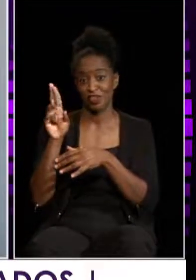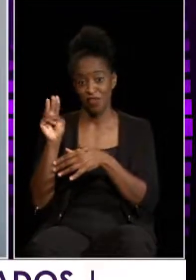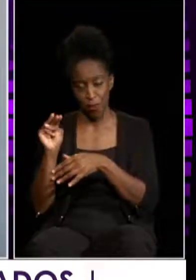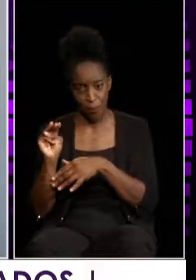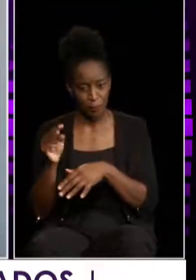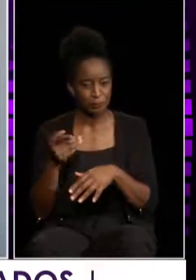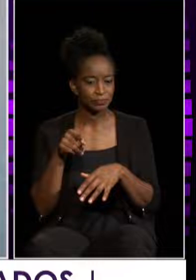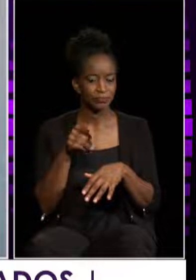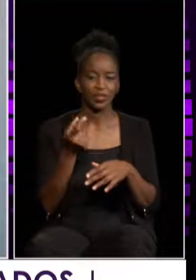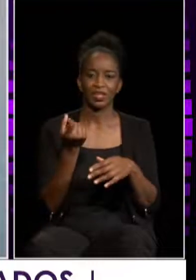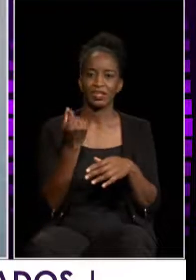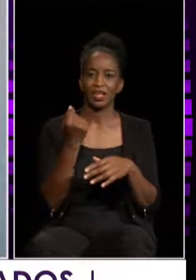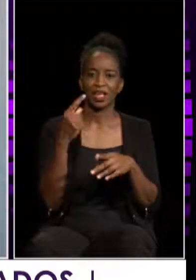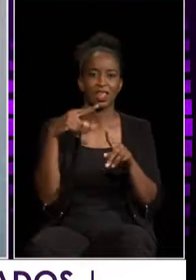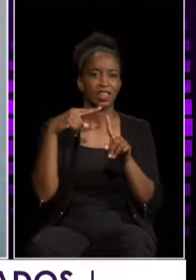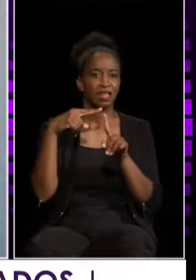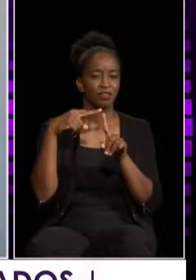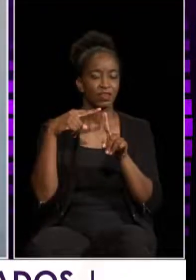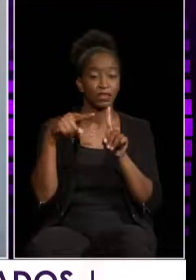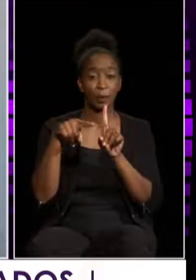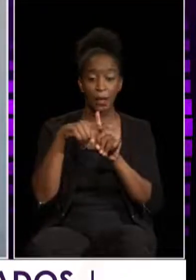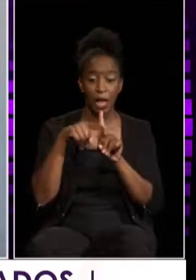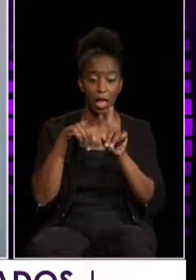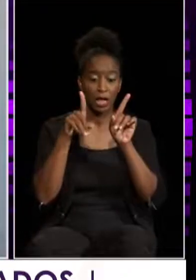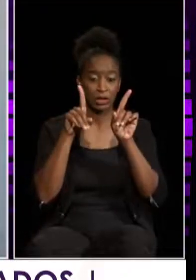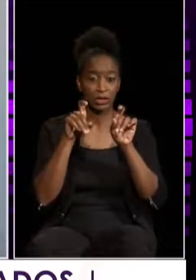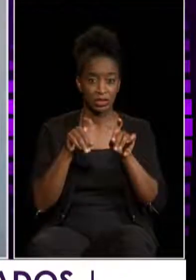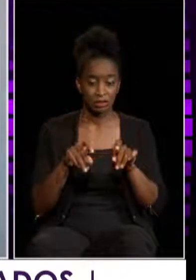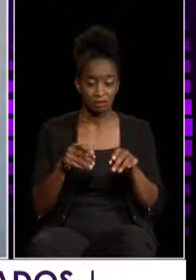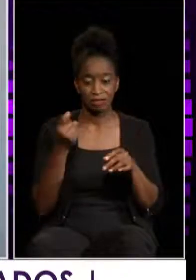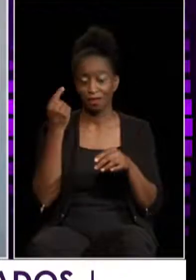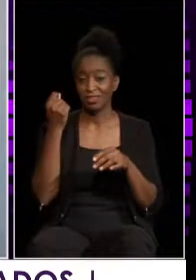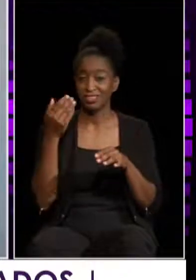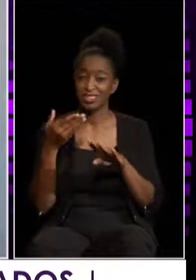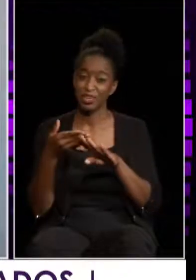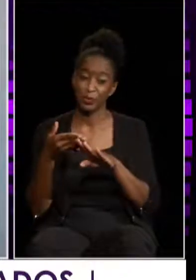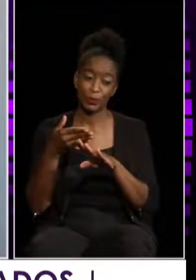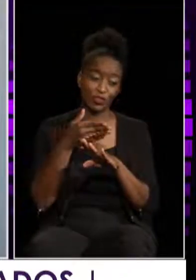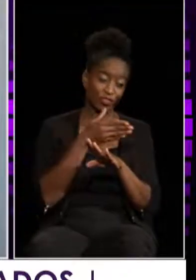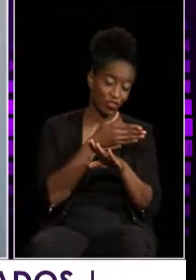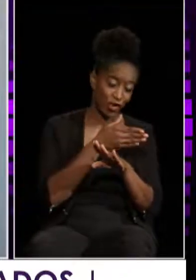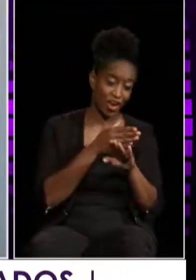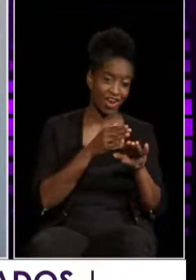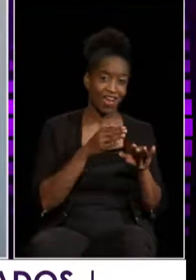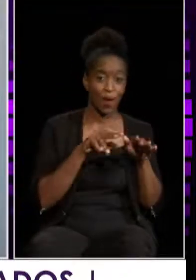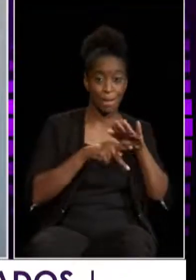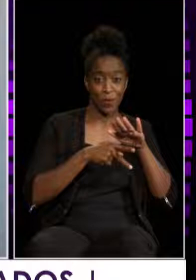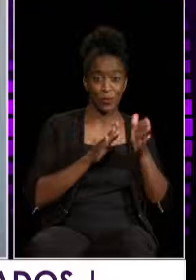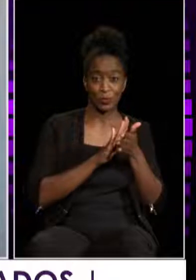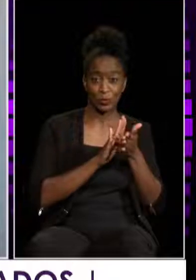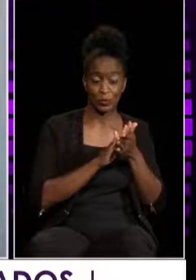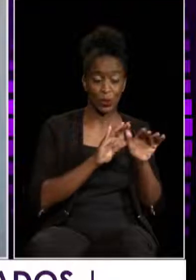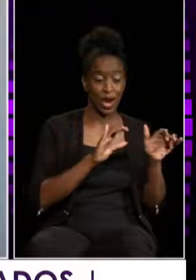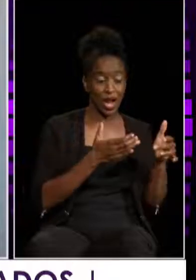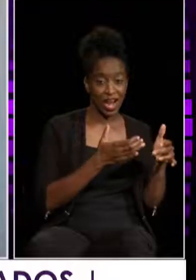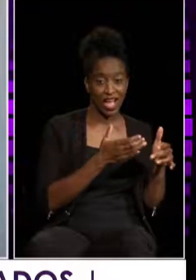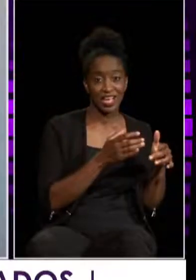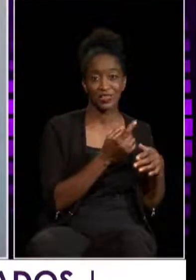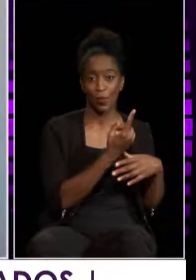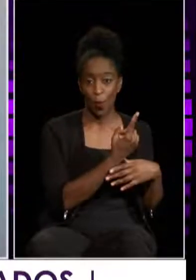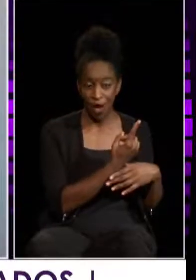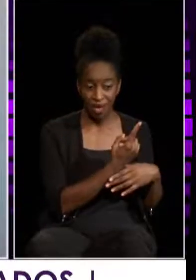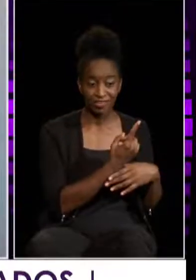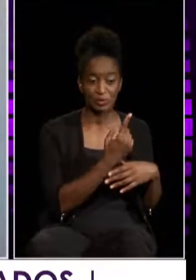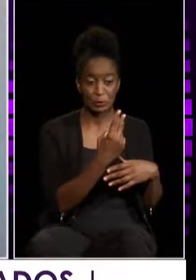has been going on since class 2, in some cases since class 1. So I do believe that it is necessary. I know that the